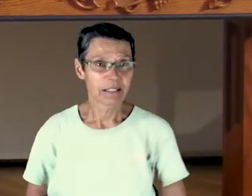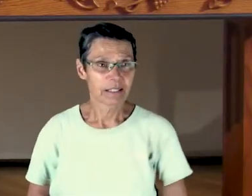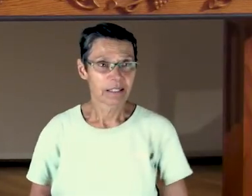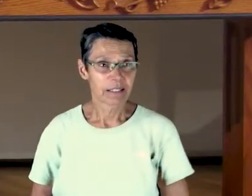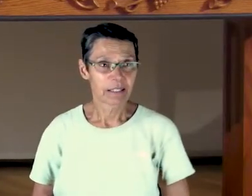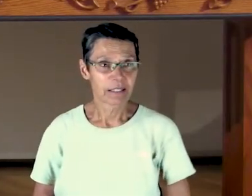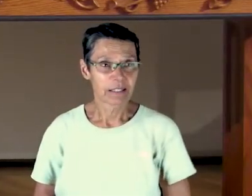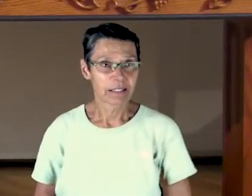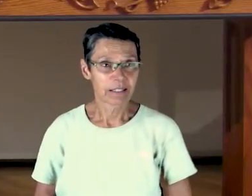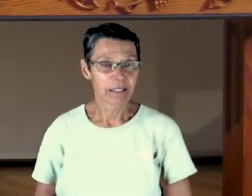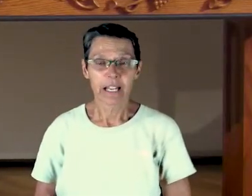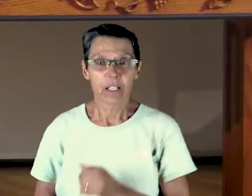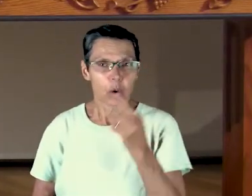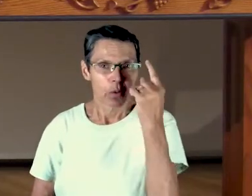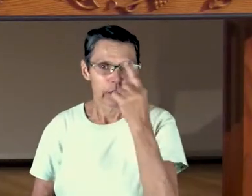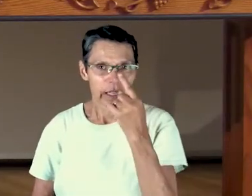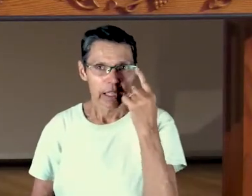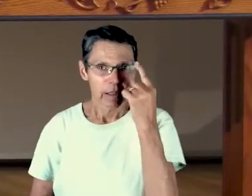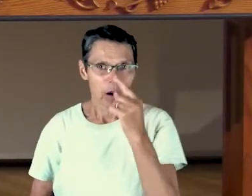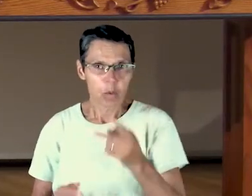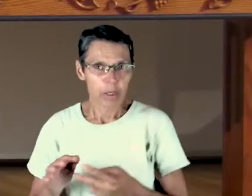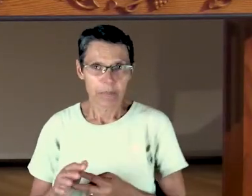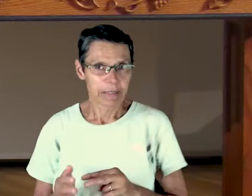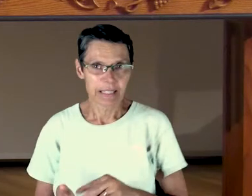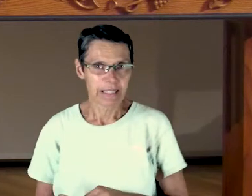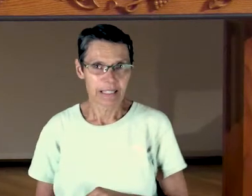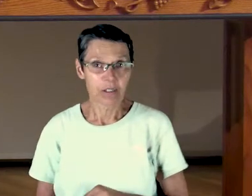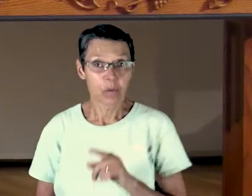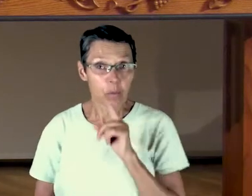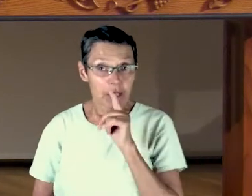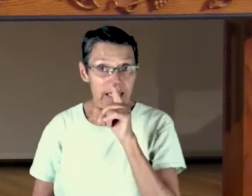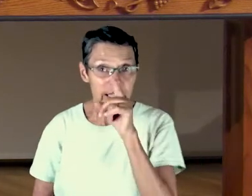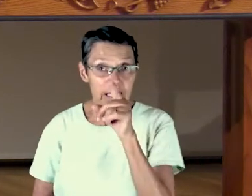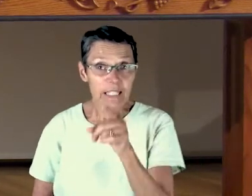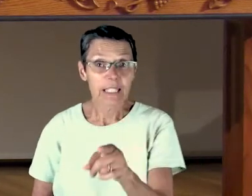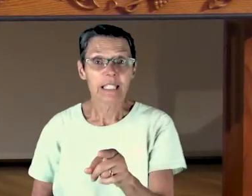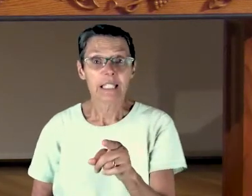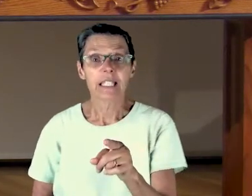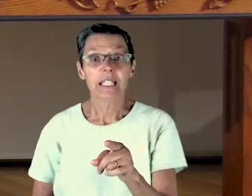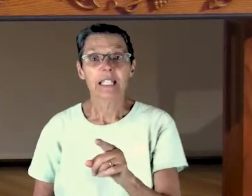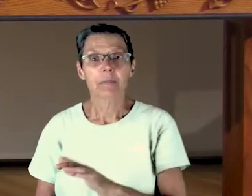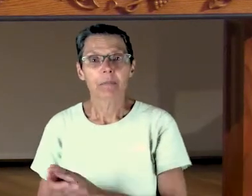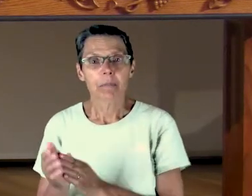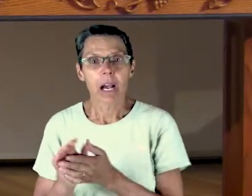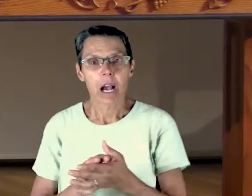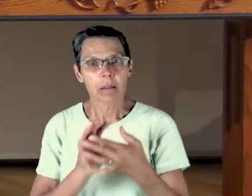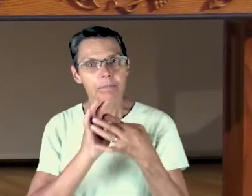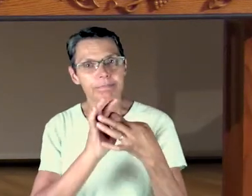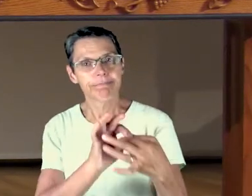and not think about what it means to authentically build relationship